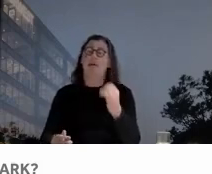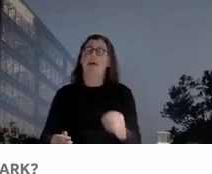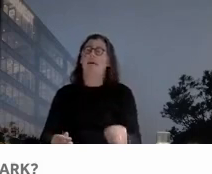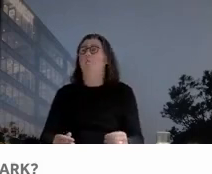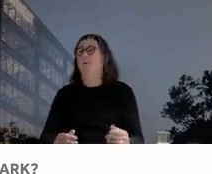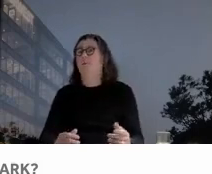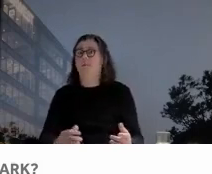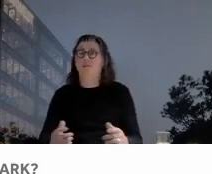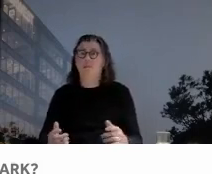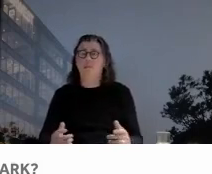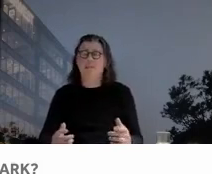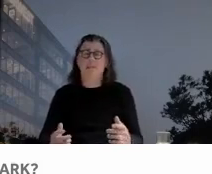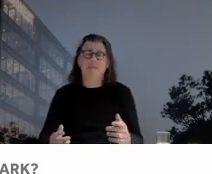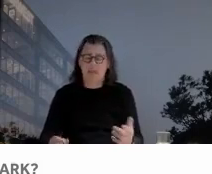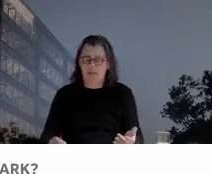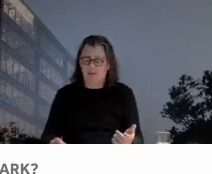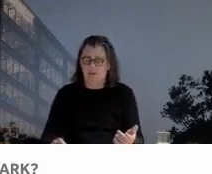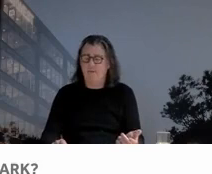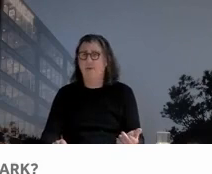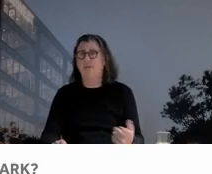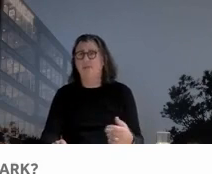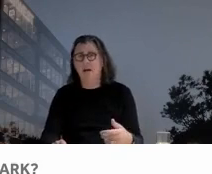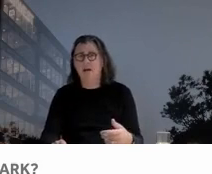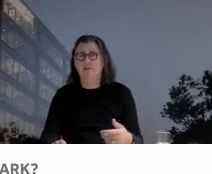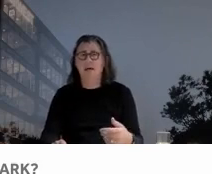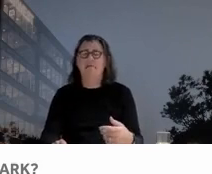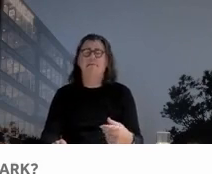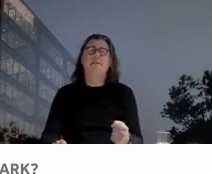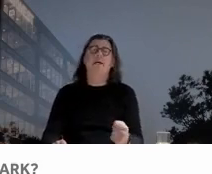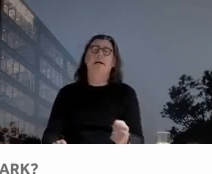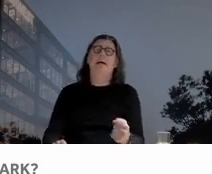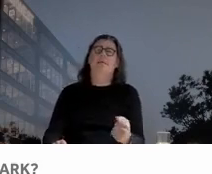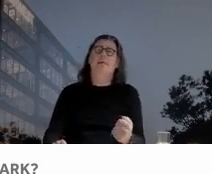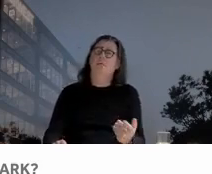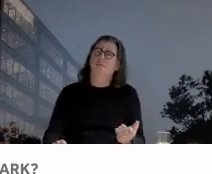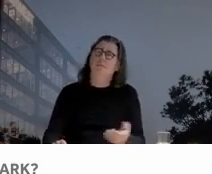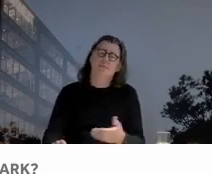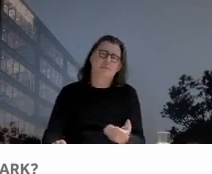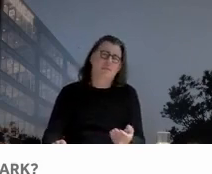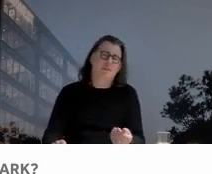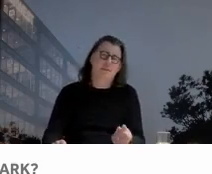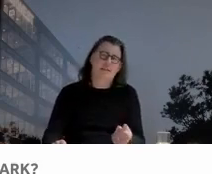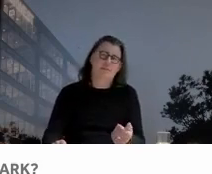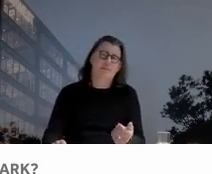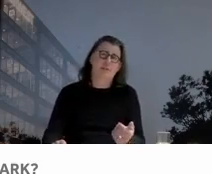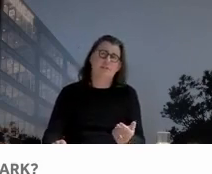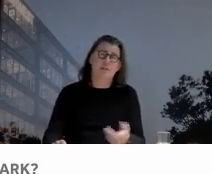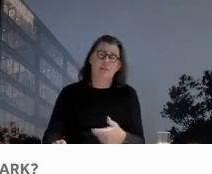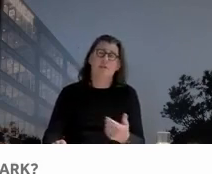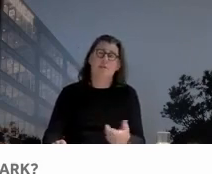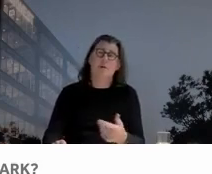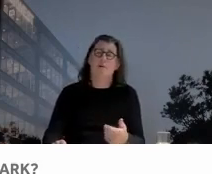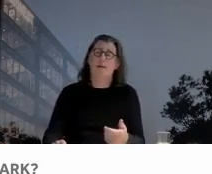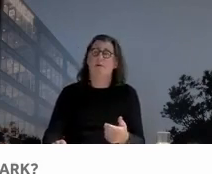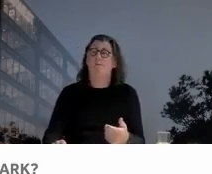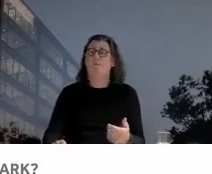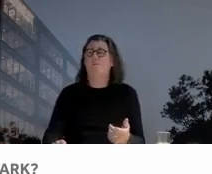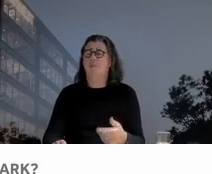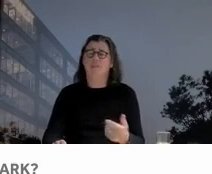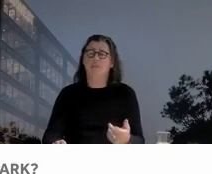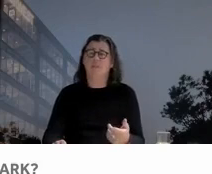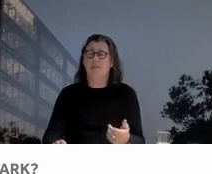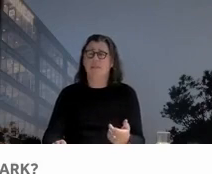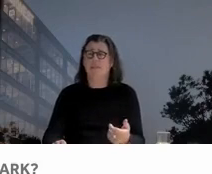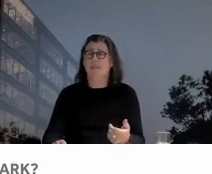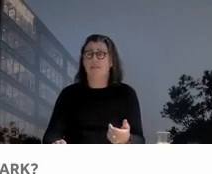options, what the difference is in end of life versus start of life, and a whole series of other things. But the study took quite a while. It was